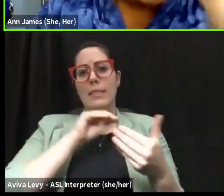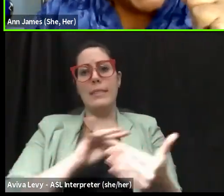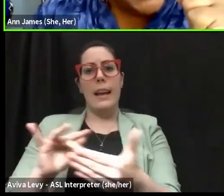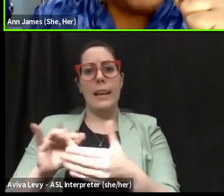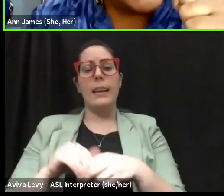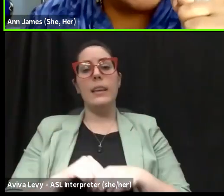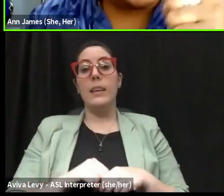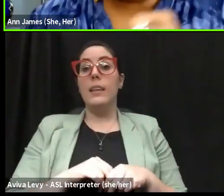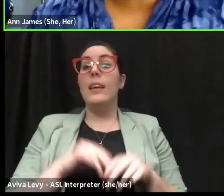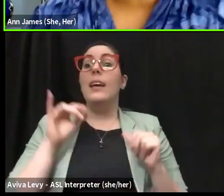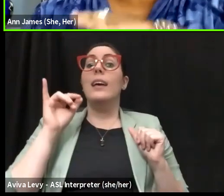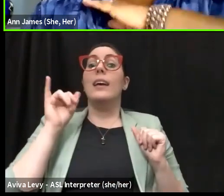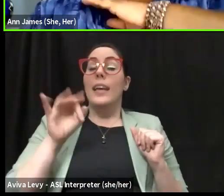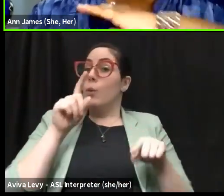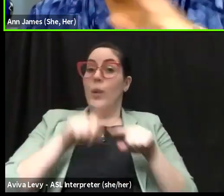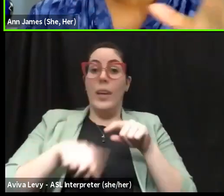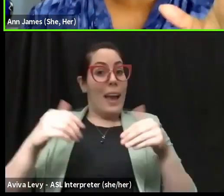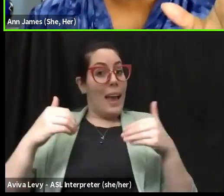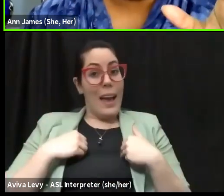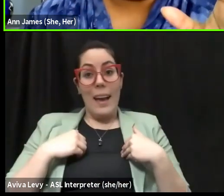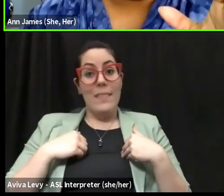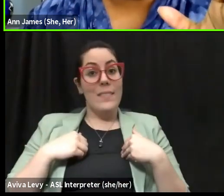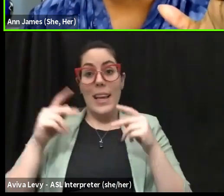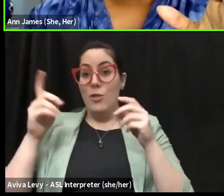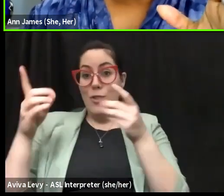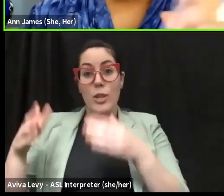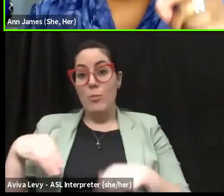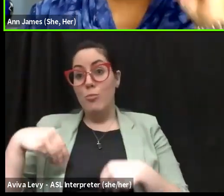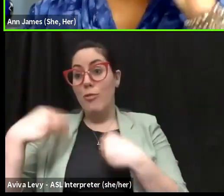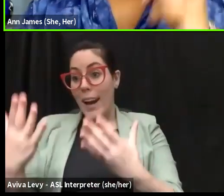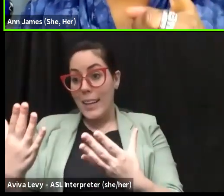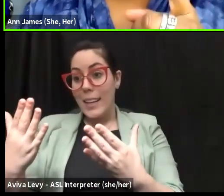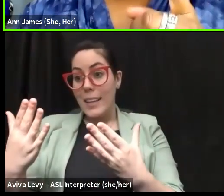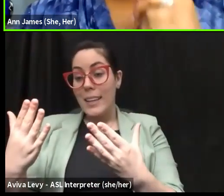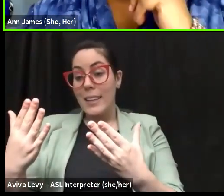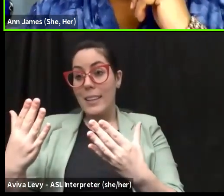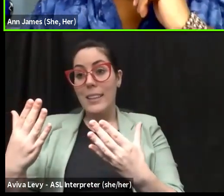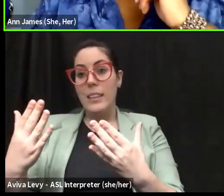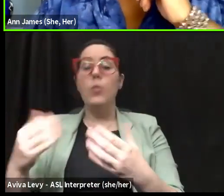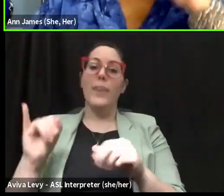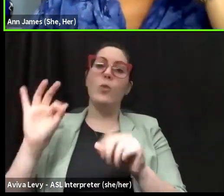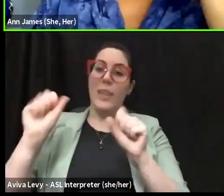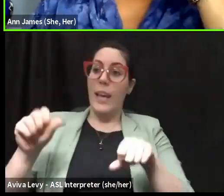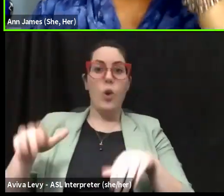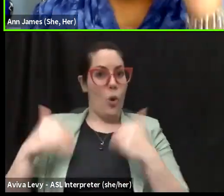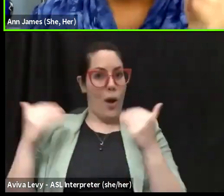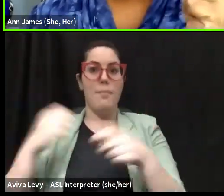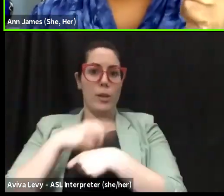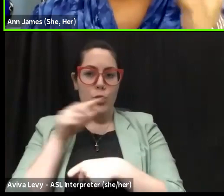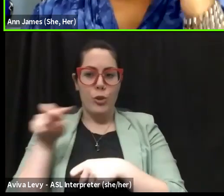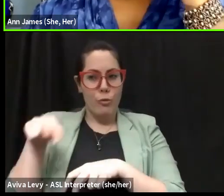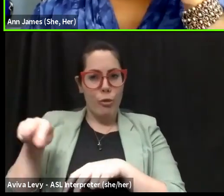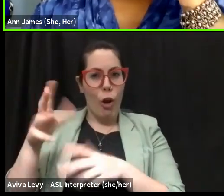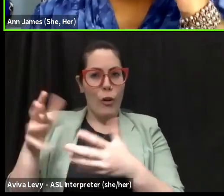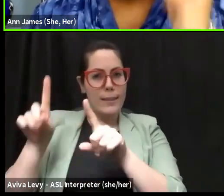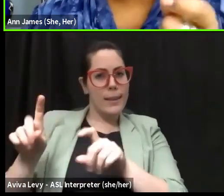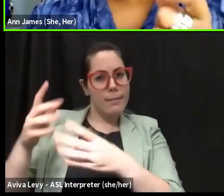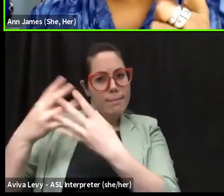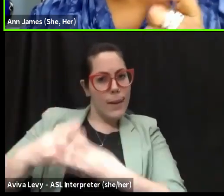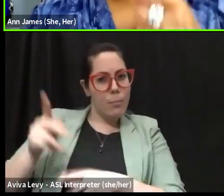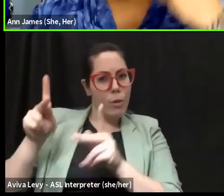you can have an intimacy director, absolutely do. Make sure they're vetted. But if you cannot, then